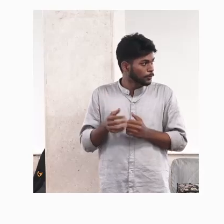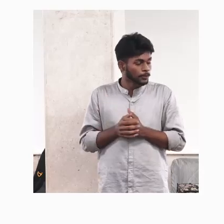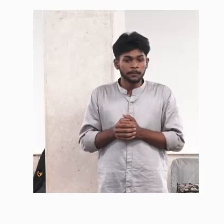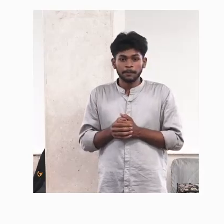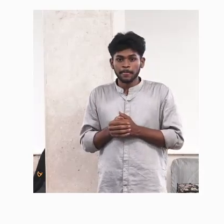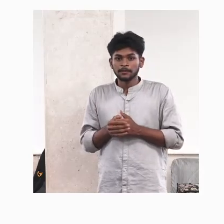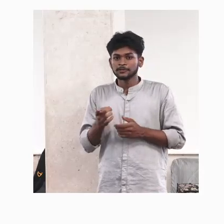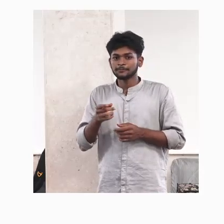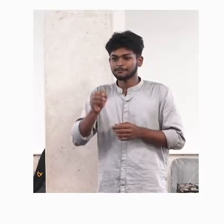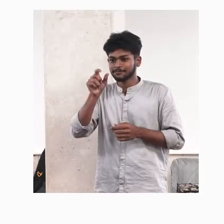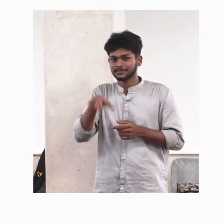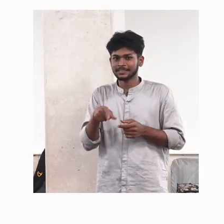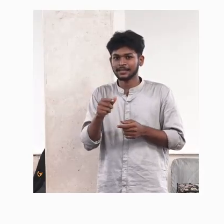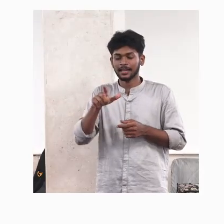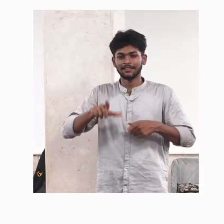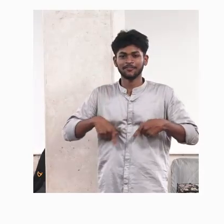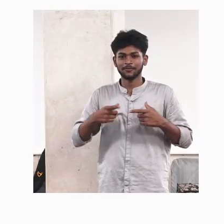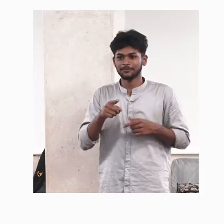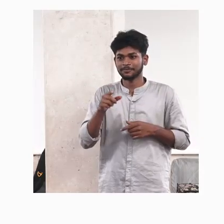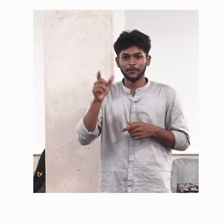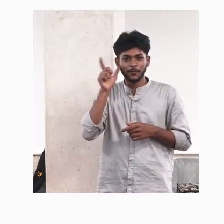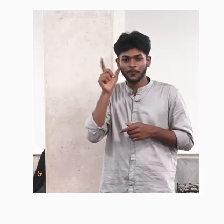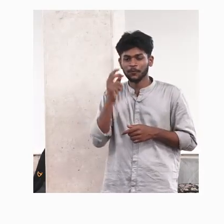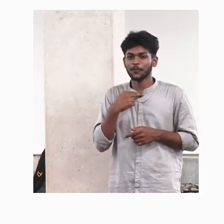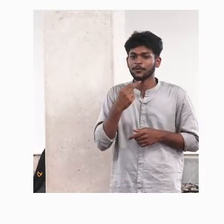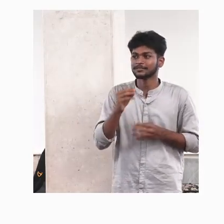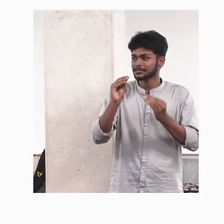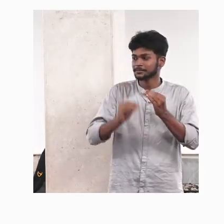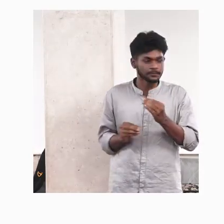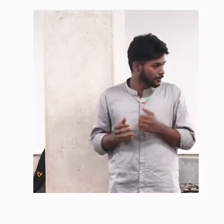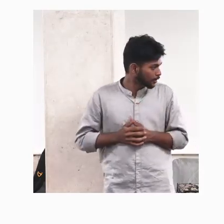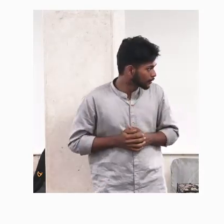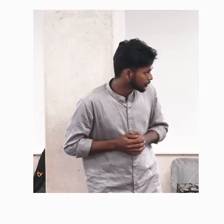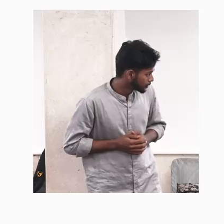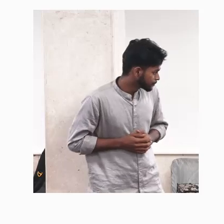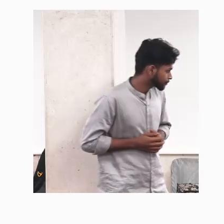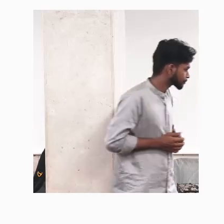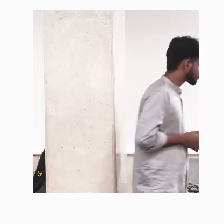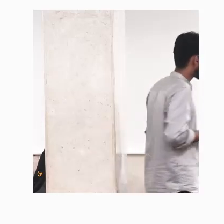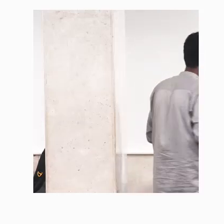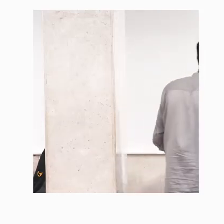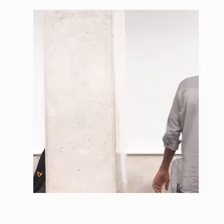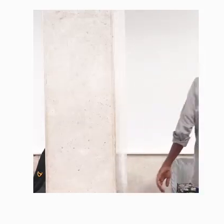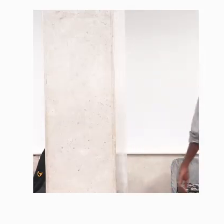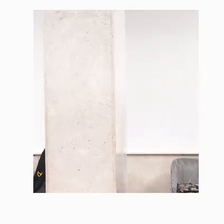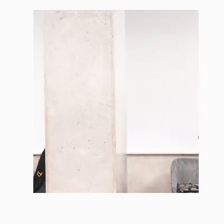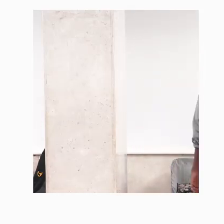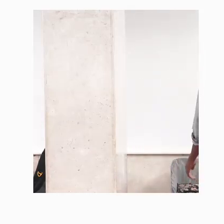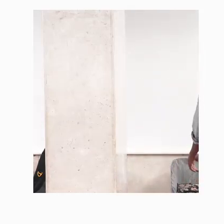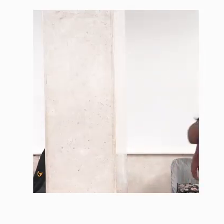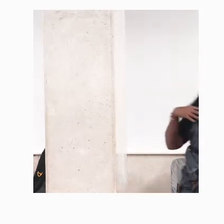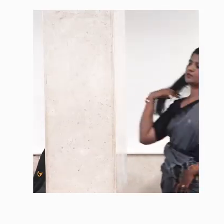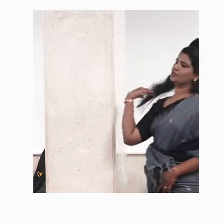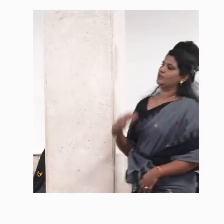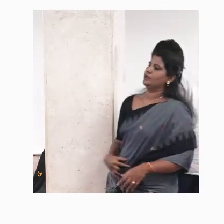lesser voices to rise up. And anybody would say, as a psychiatrist, I'm not so assertive, but even then,